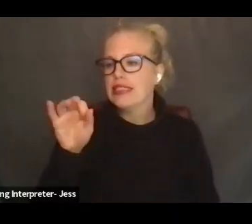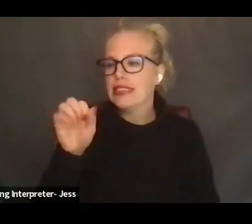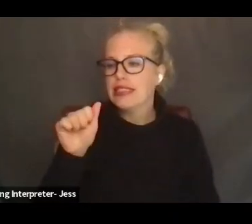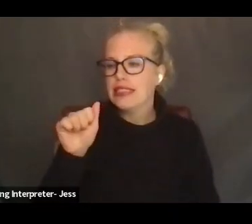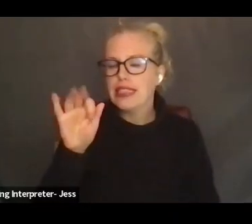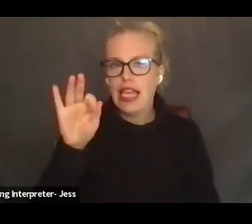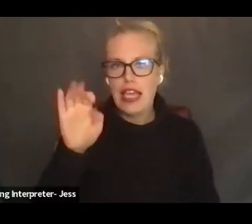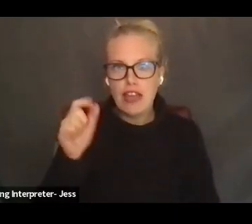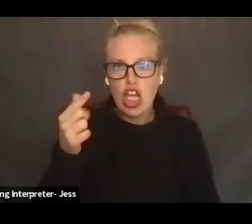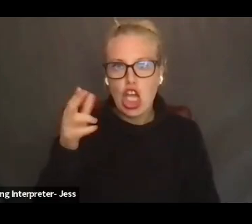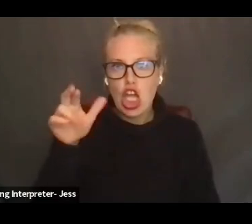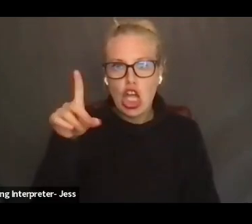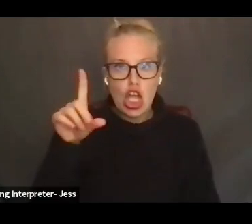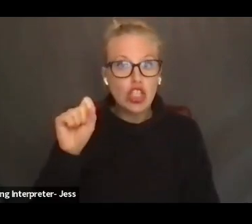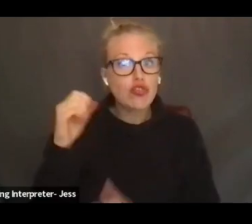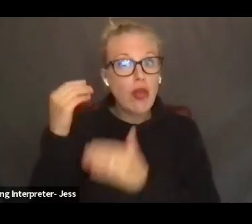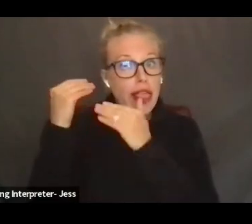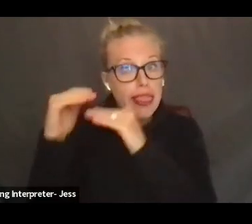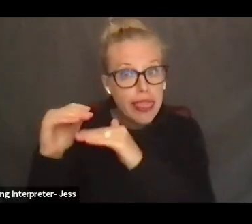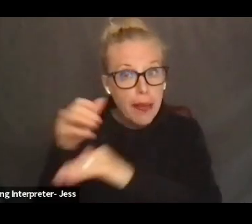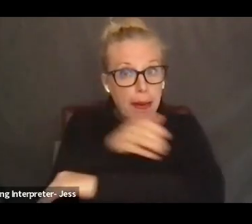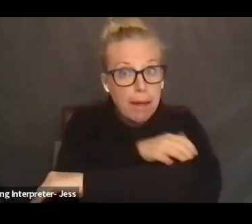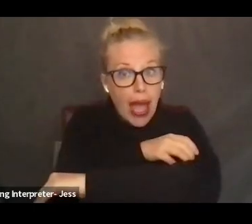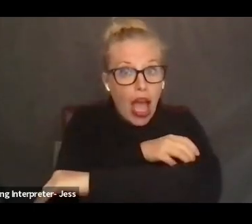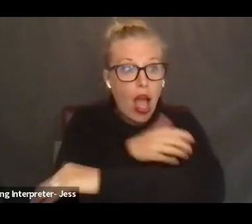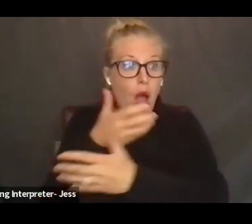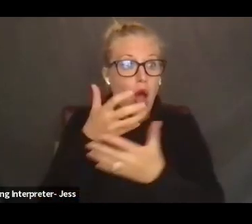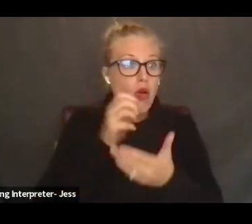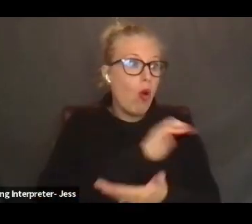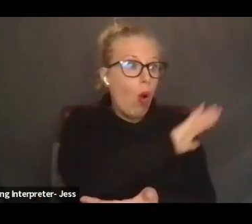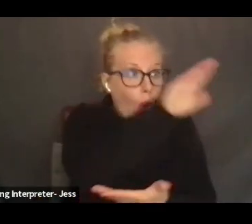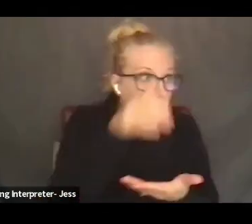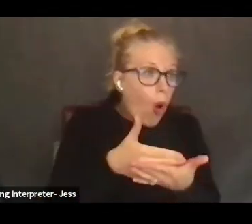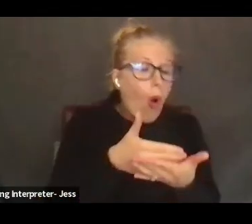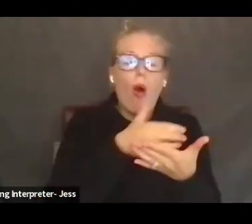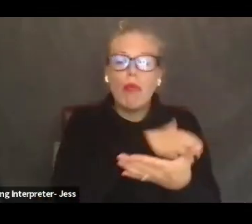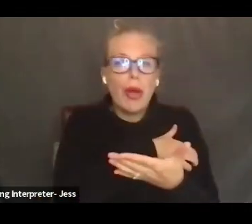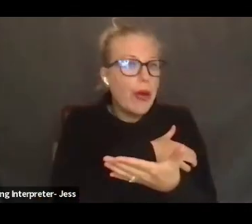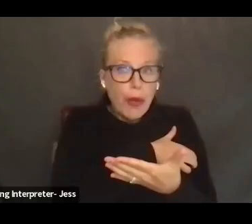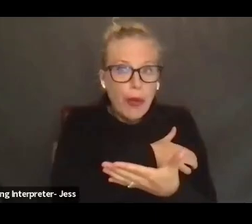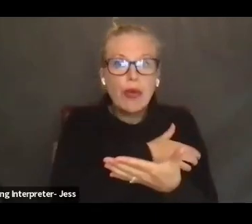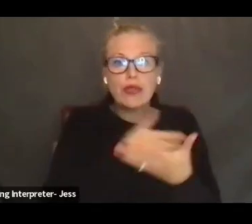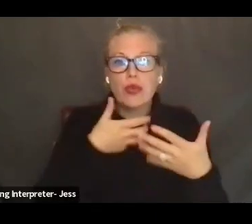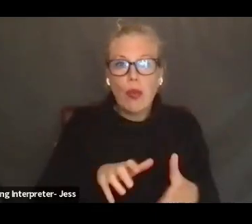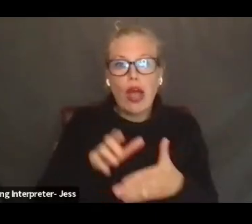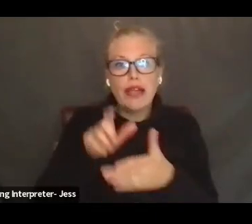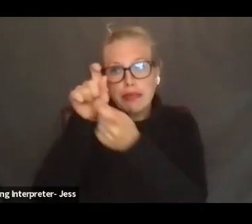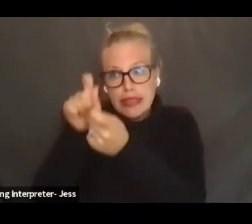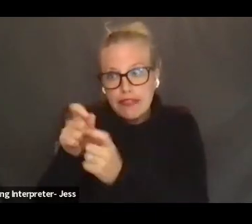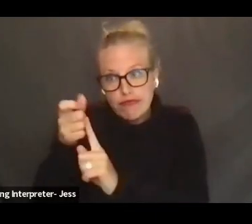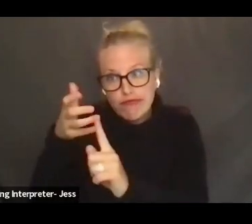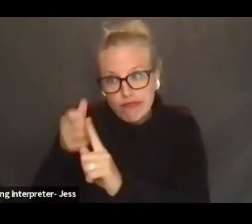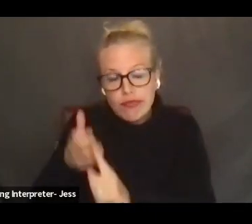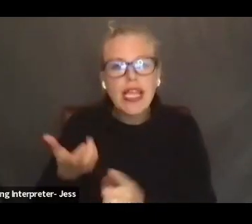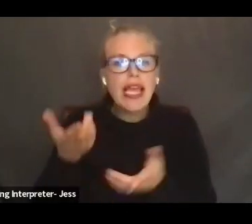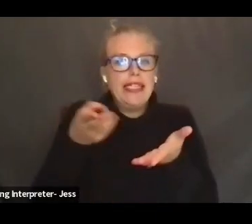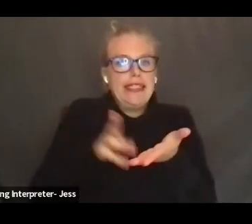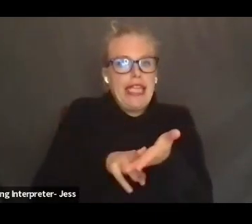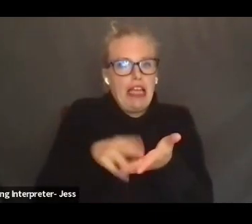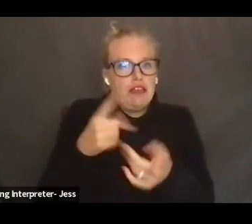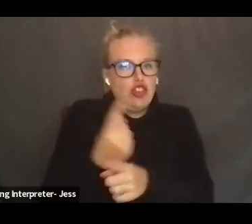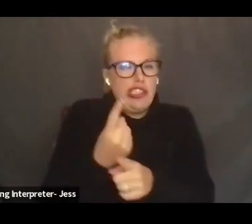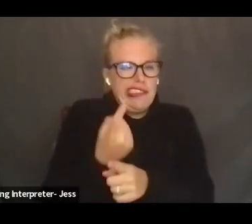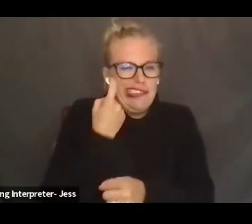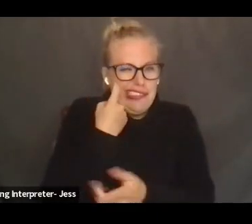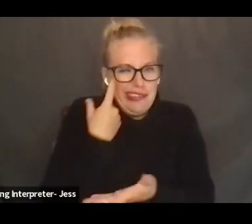limit those powers if you don't want them to have certain powers, and you sign it correctly. Kind of just talked about that